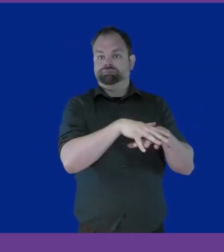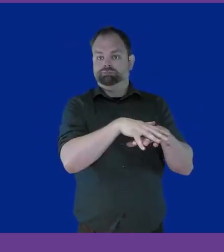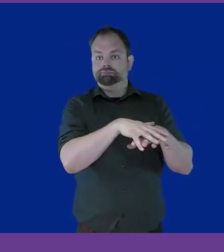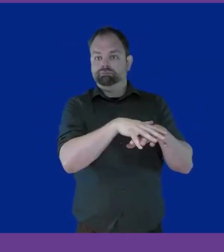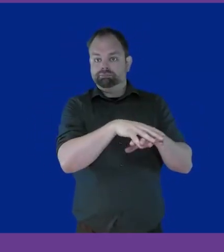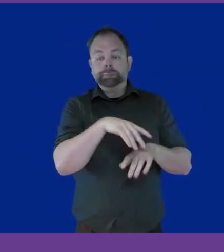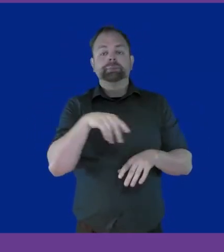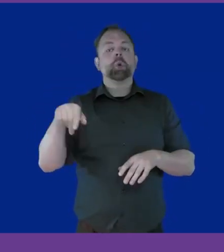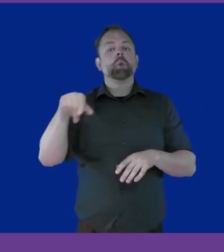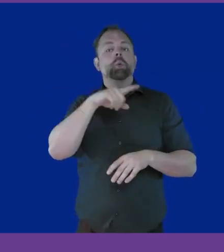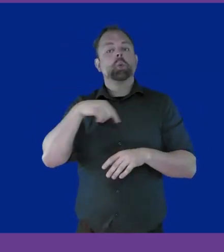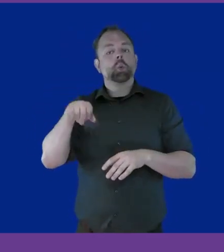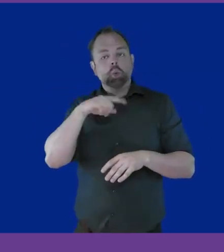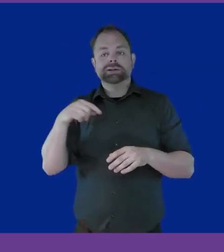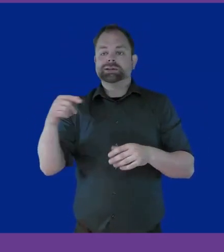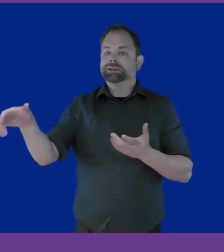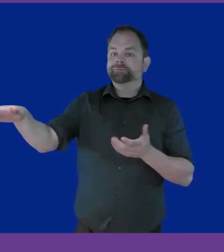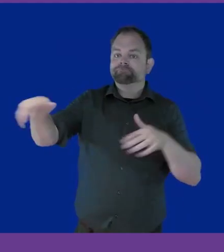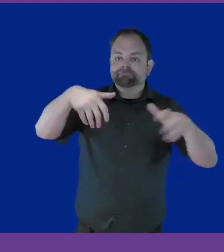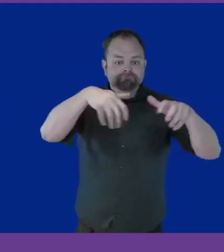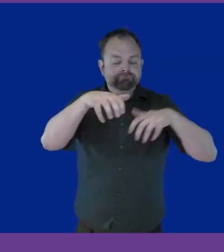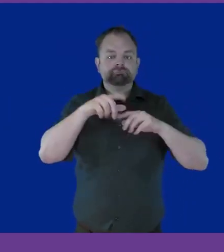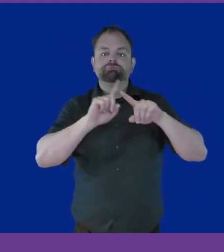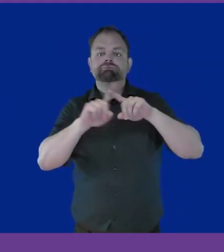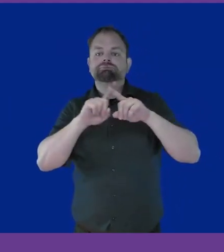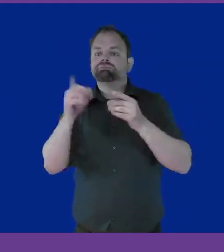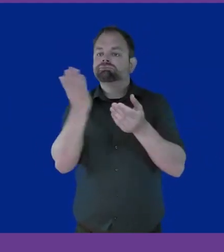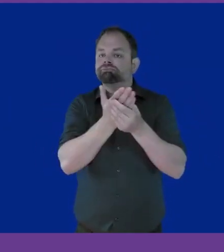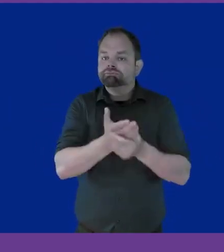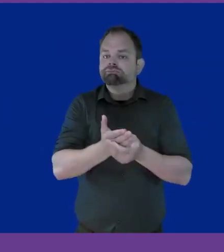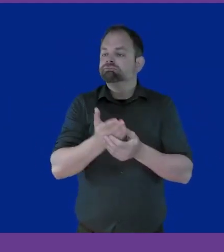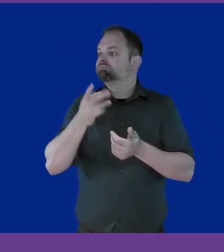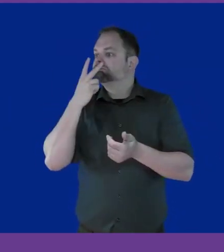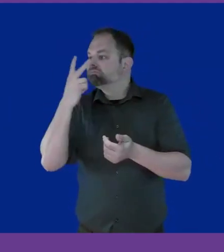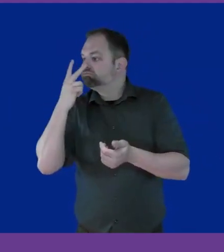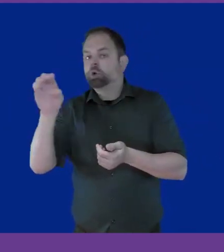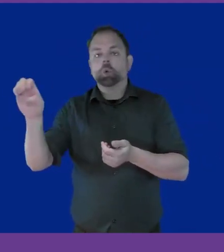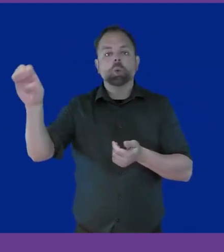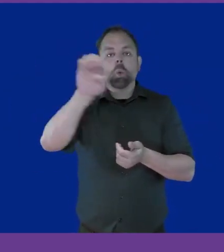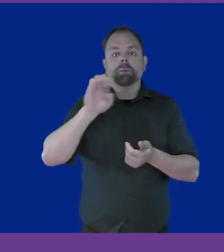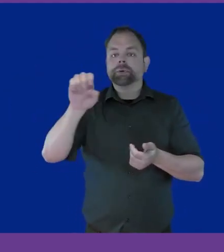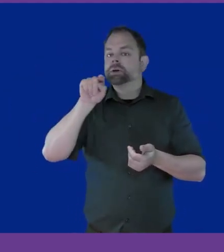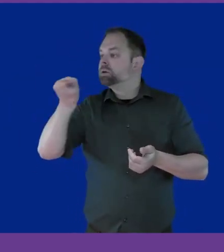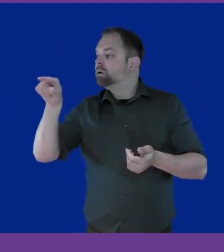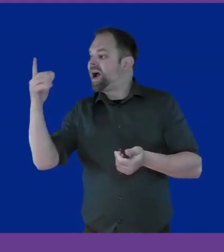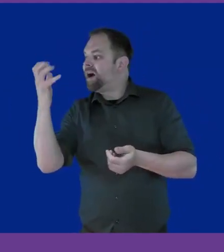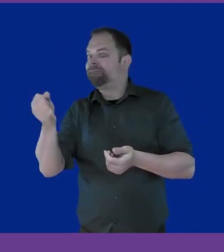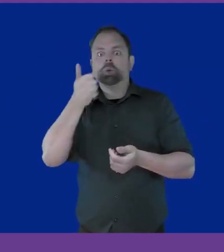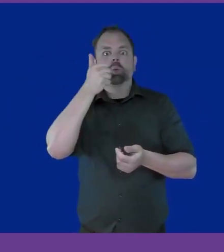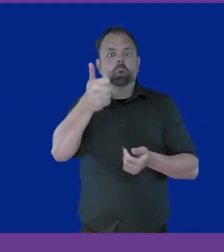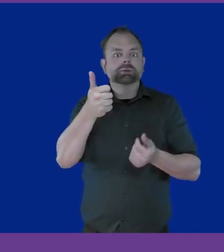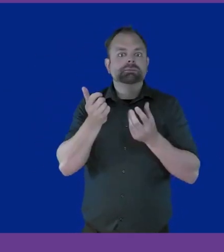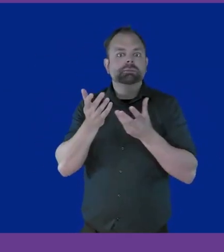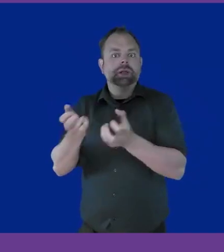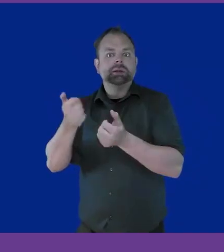600 documents. So maybe now AccessibleEU is the biggest library on accessibility. But one of